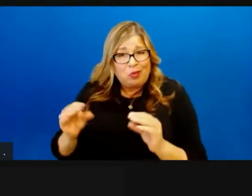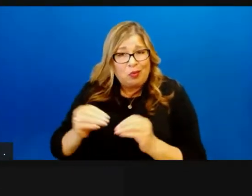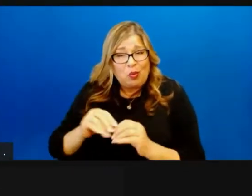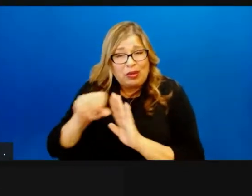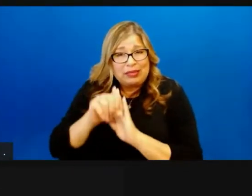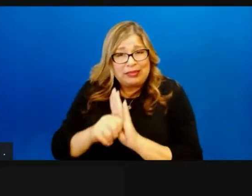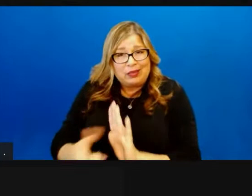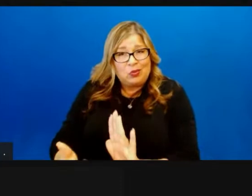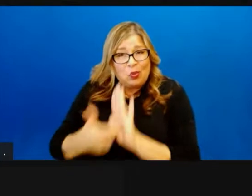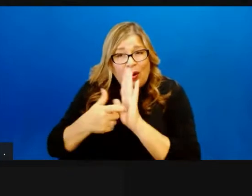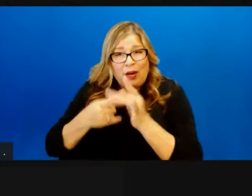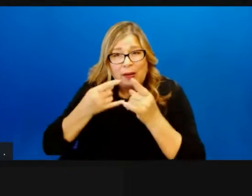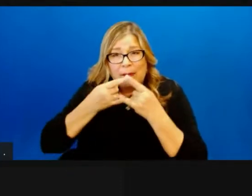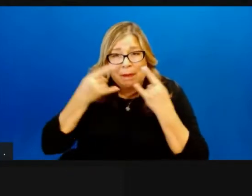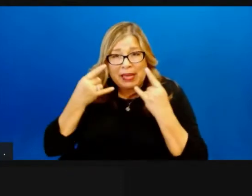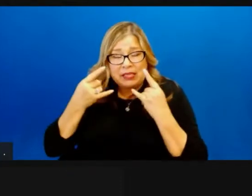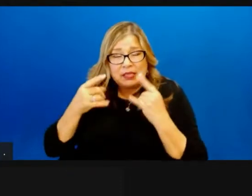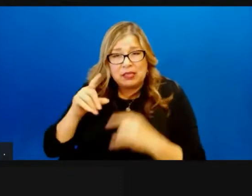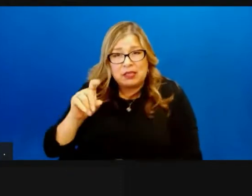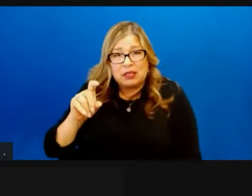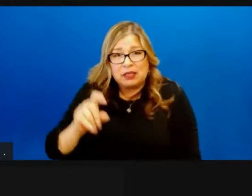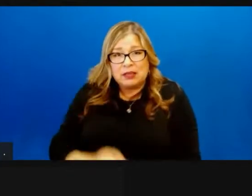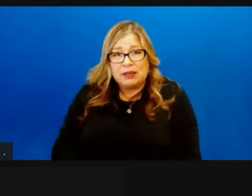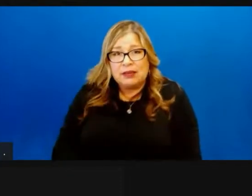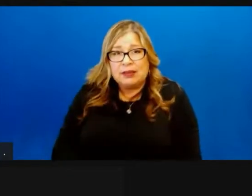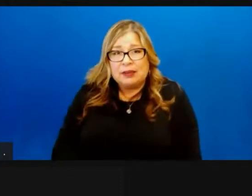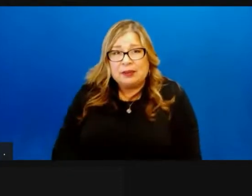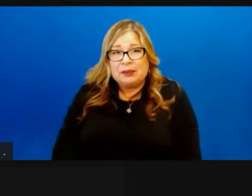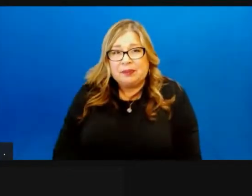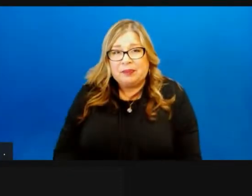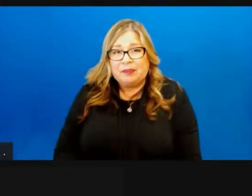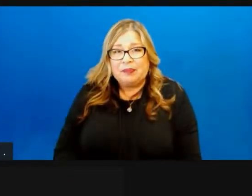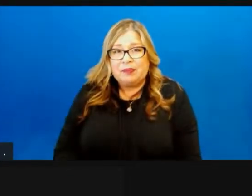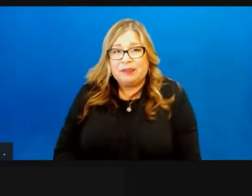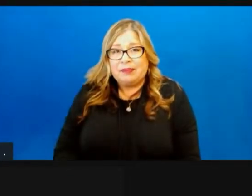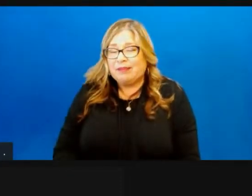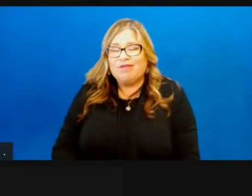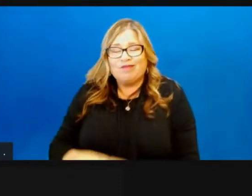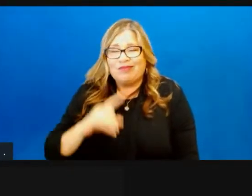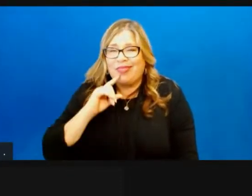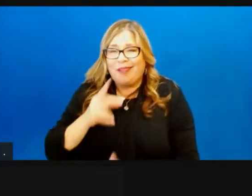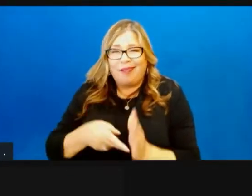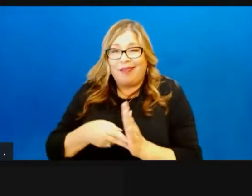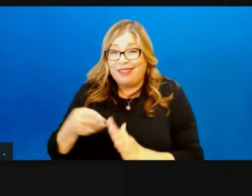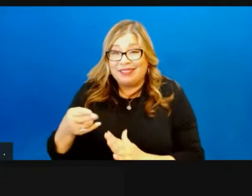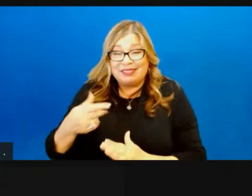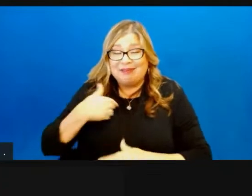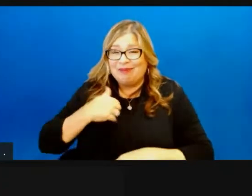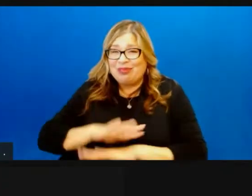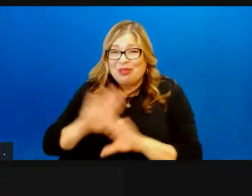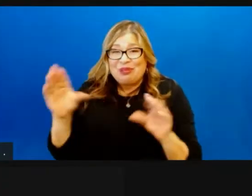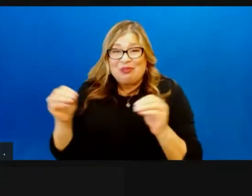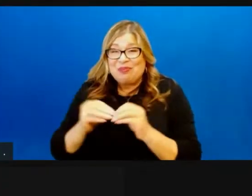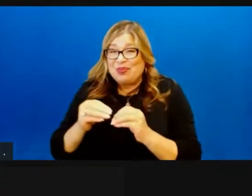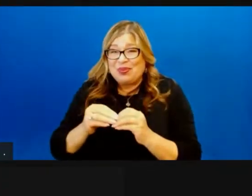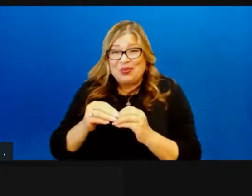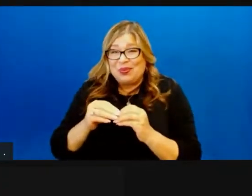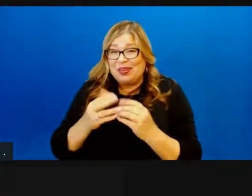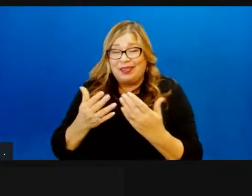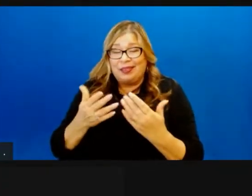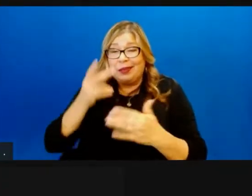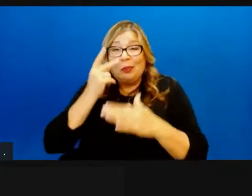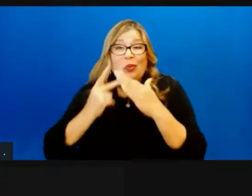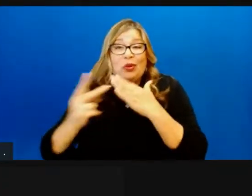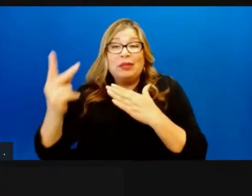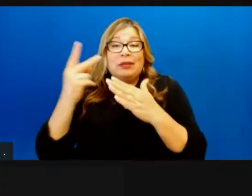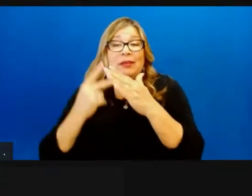mandate? I have actually gotten out of the prediction game. I spend a lot more of my time thinking about planning,